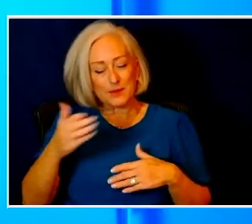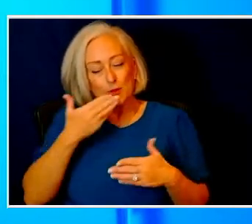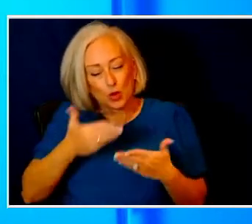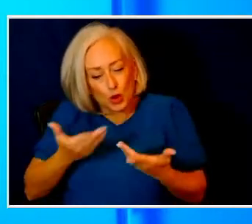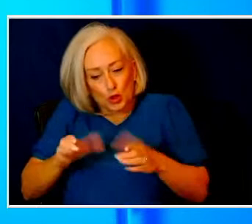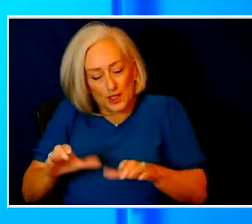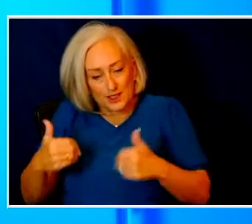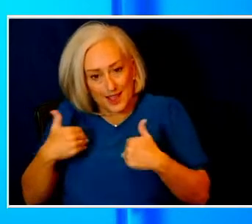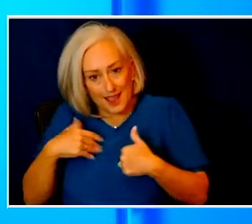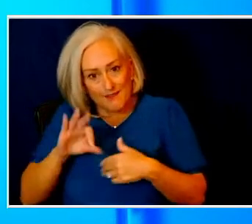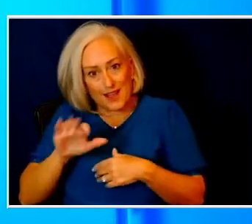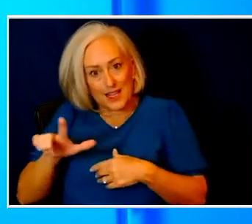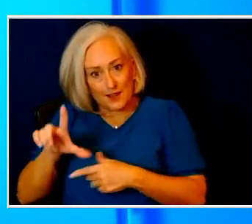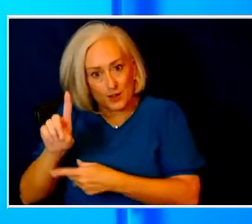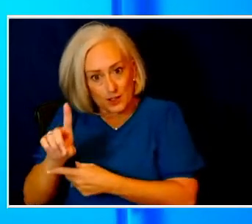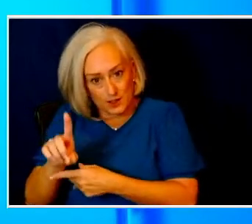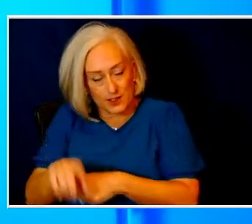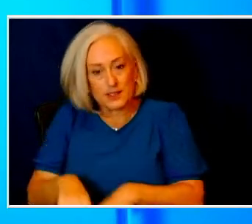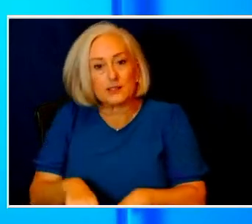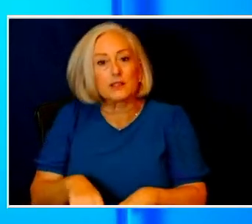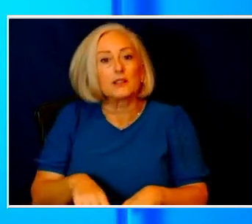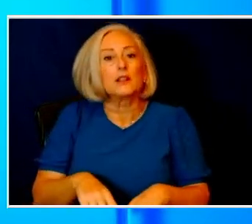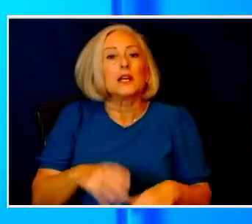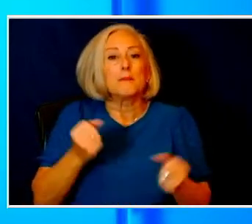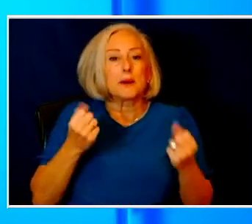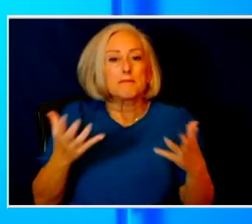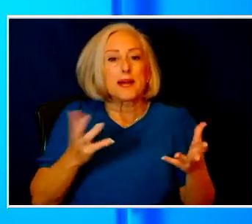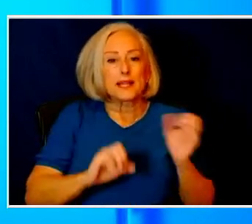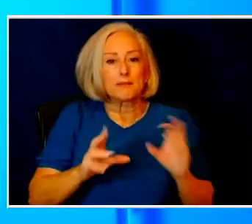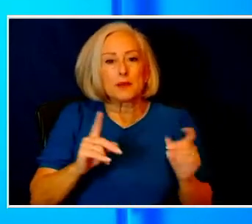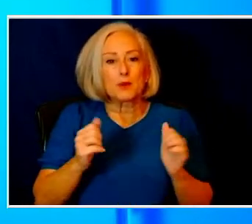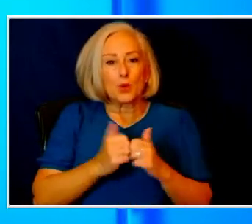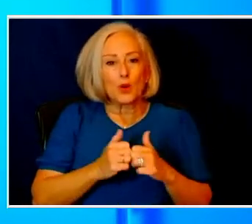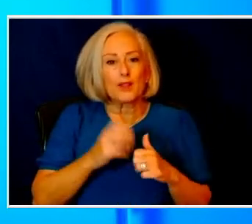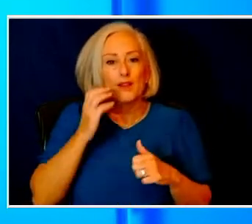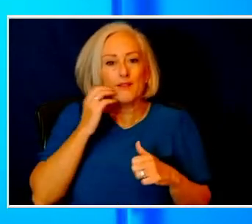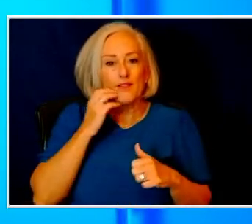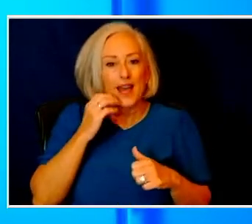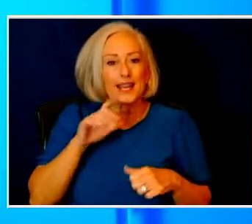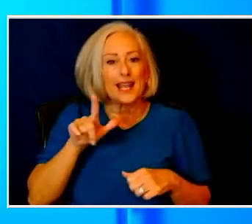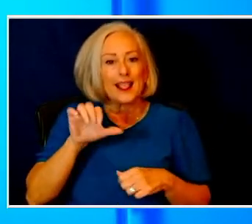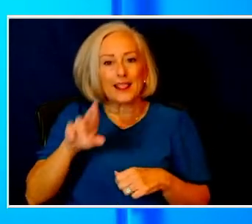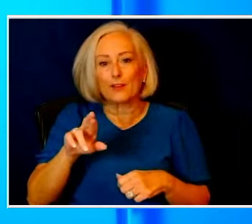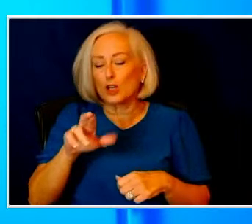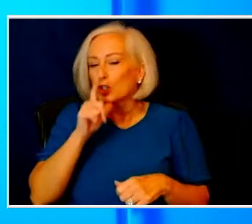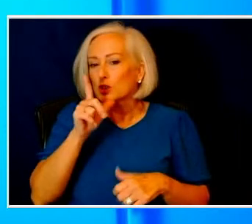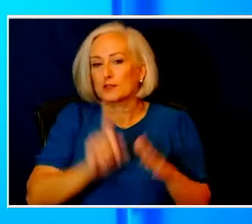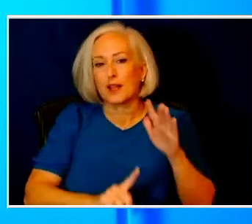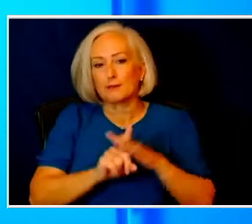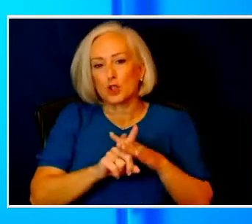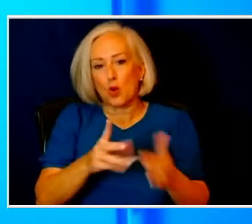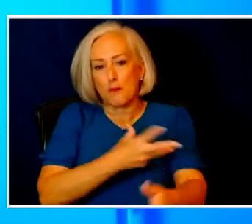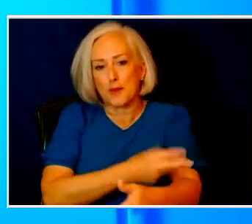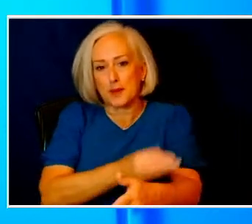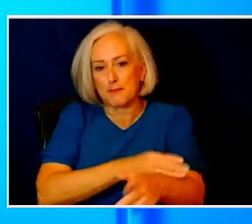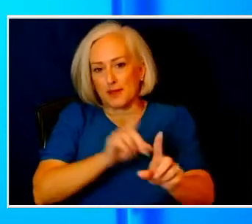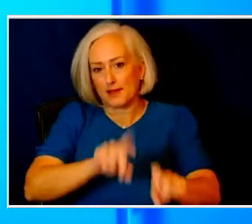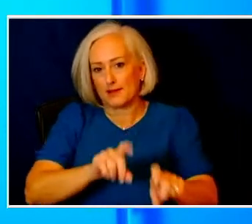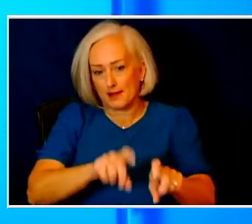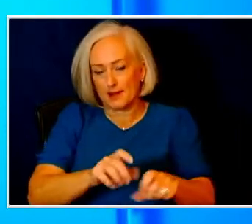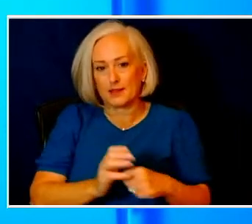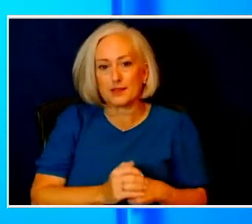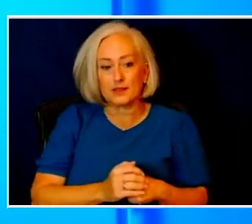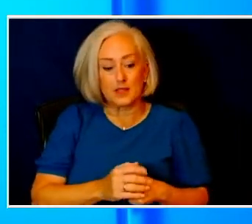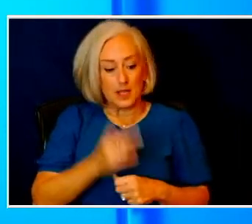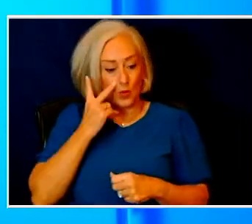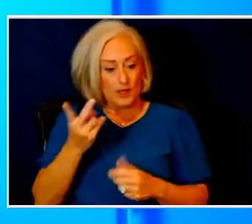liver have normal liver enzymes, and it does not show up in blood work. So we see it more often in people who get an